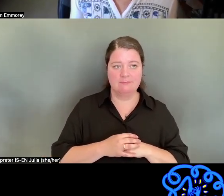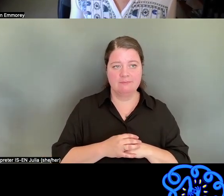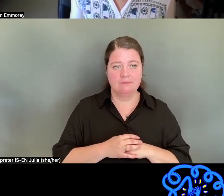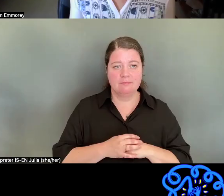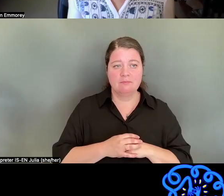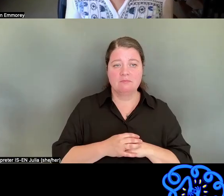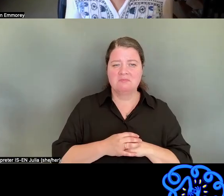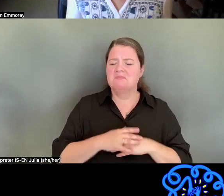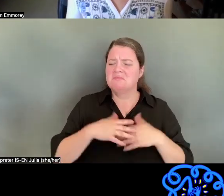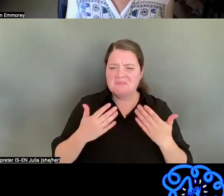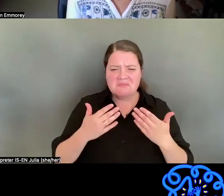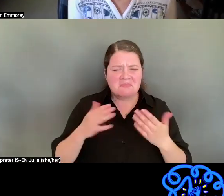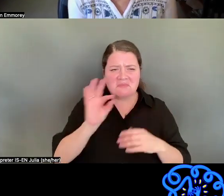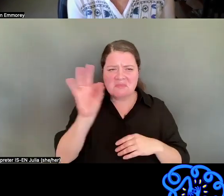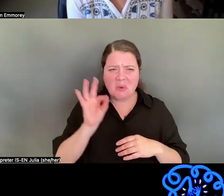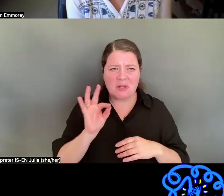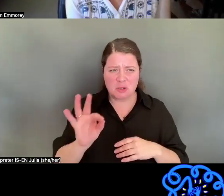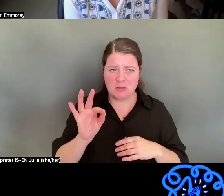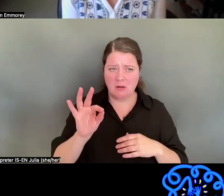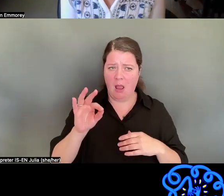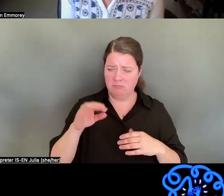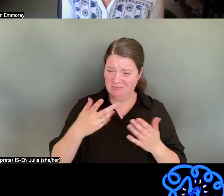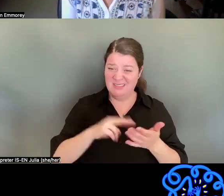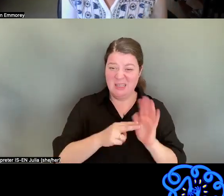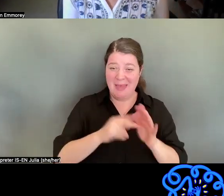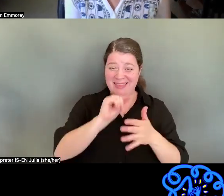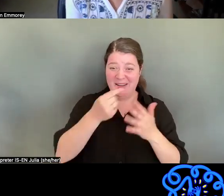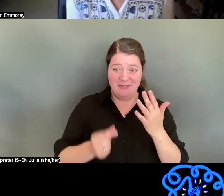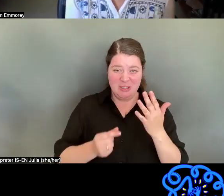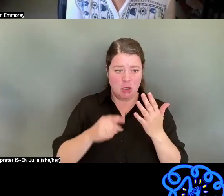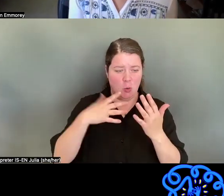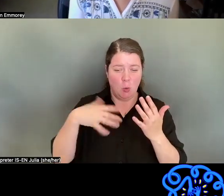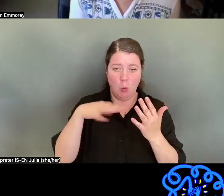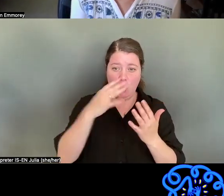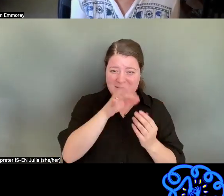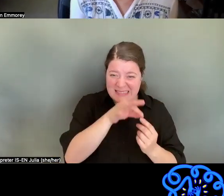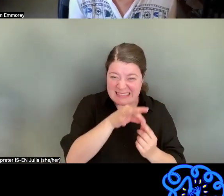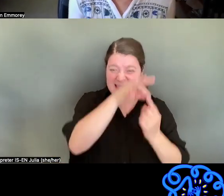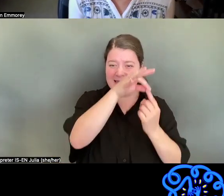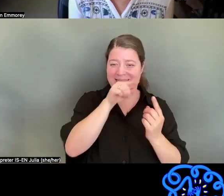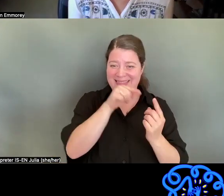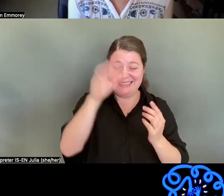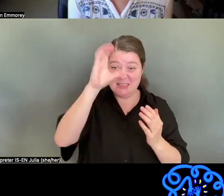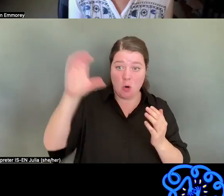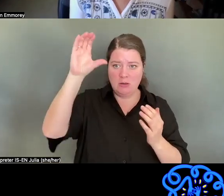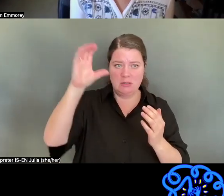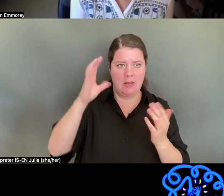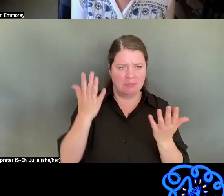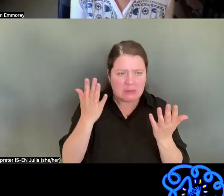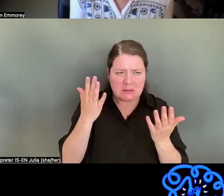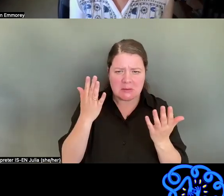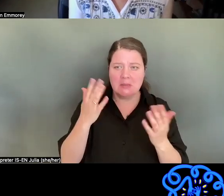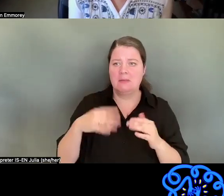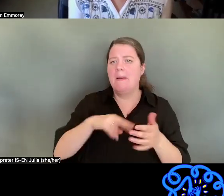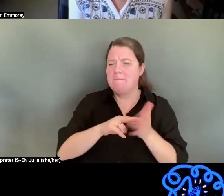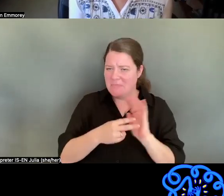Our next question was, are unique semantic features more likely to be iconically depicted? So a unique feature means it's listed only for